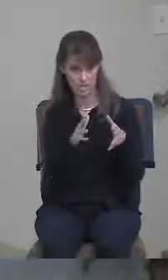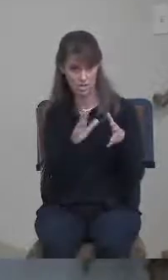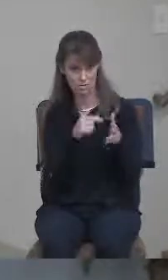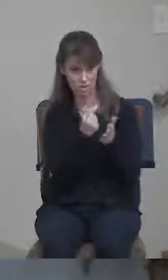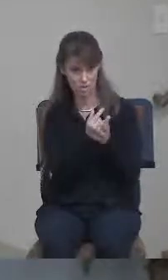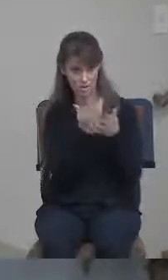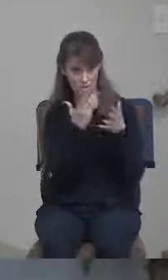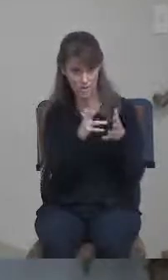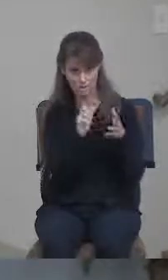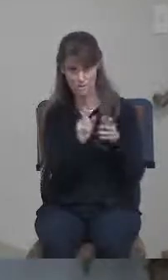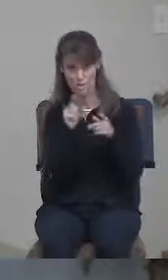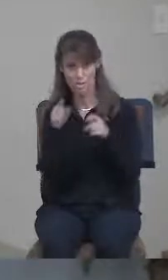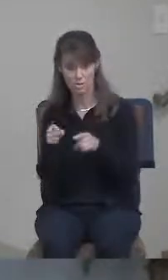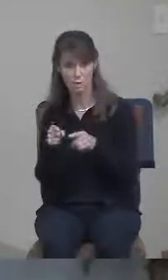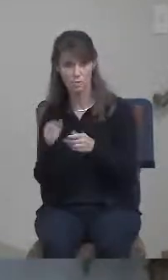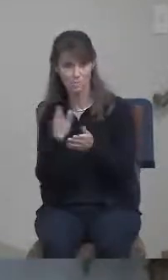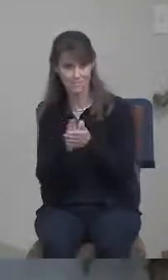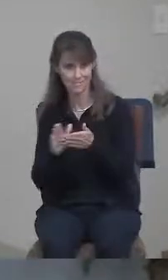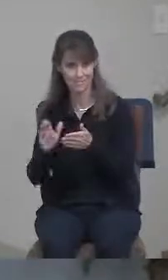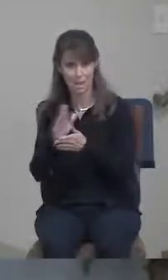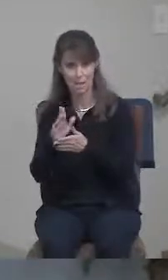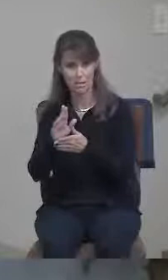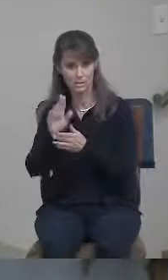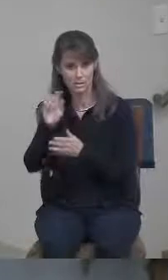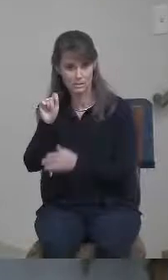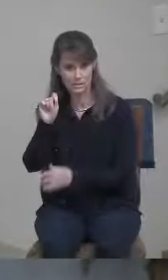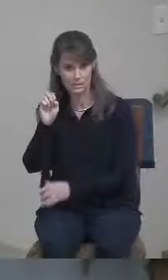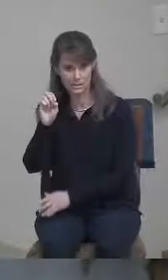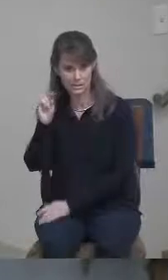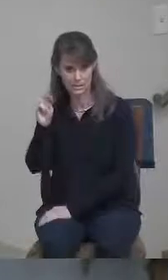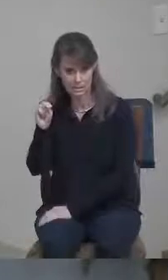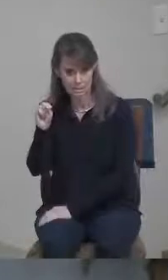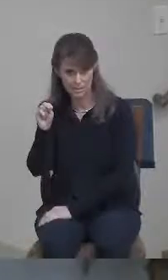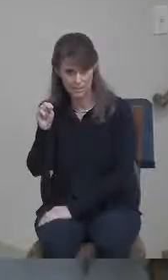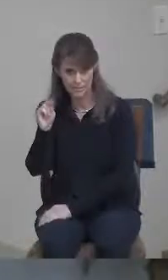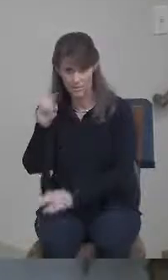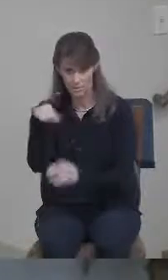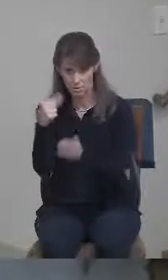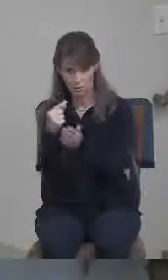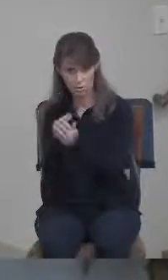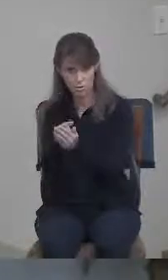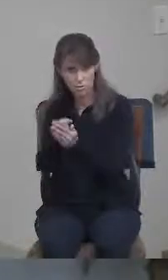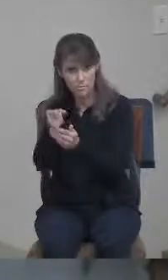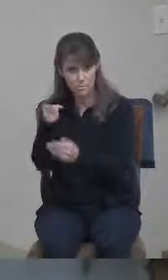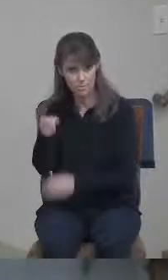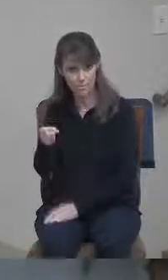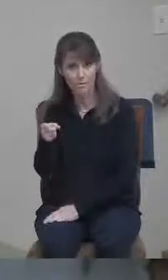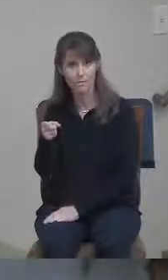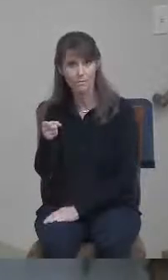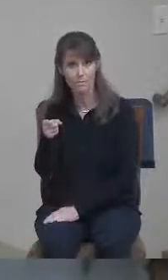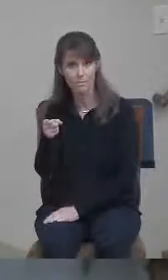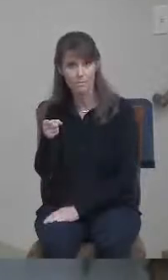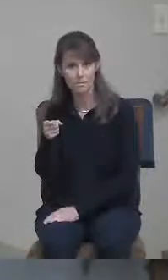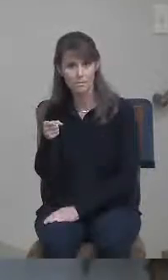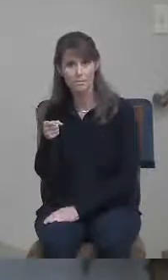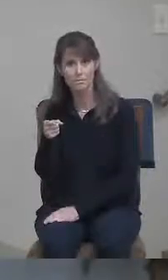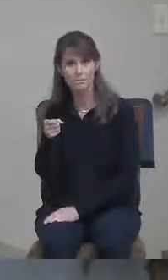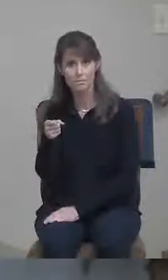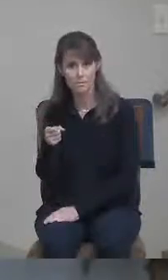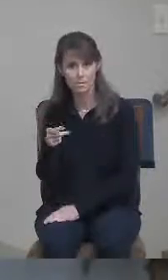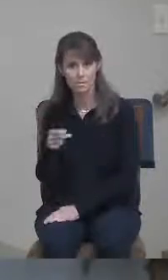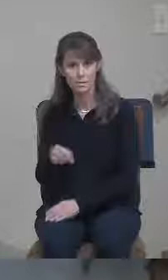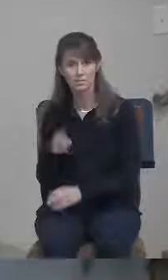at Freed-Hardeman College in Henderson, Tennessee. He graduated there from that school, at that time a two-year